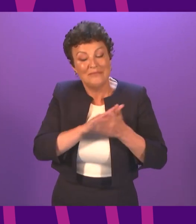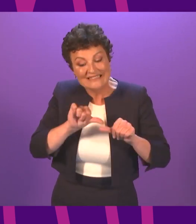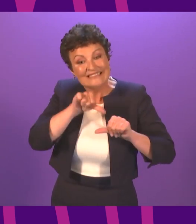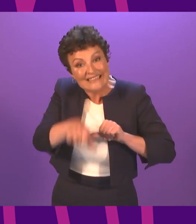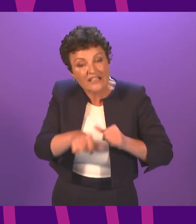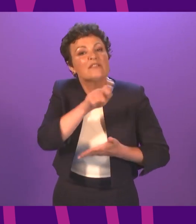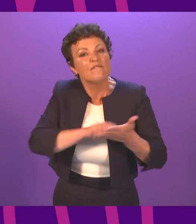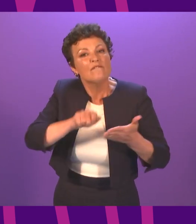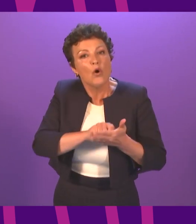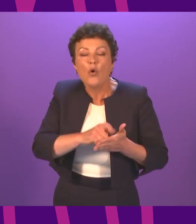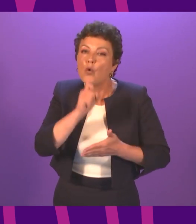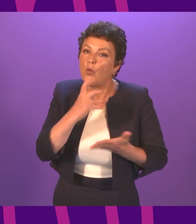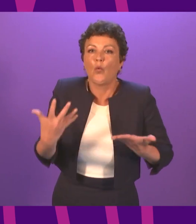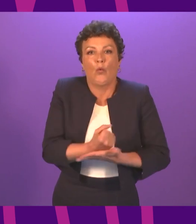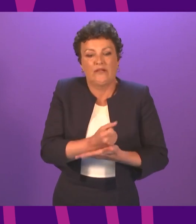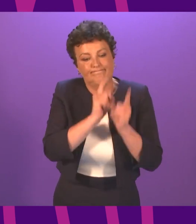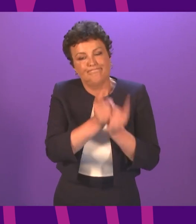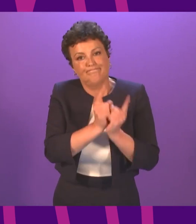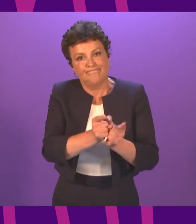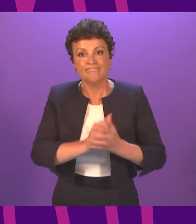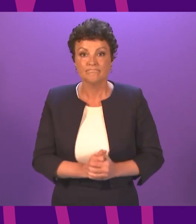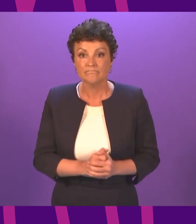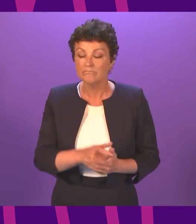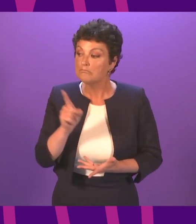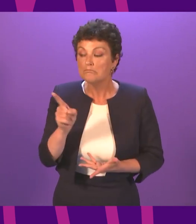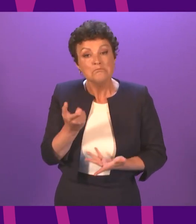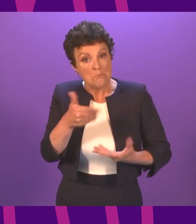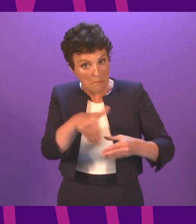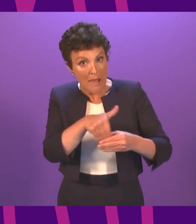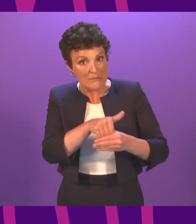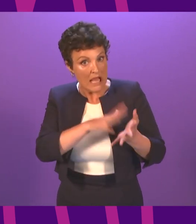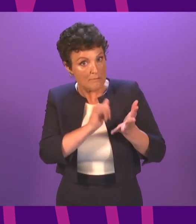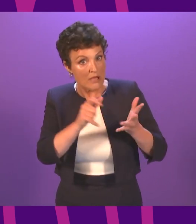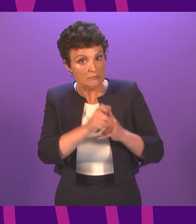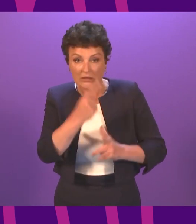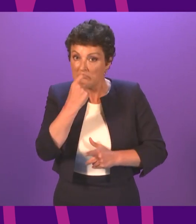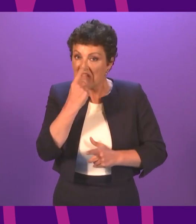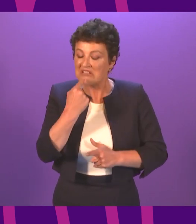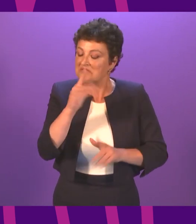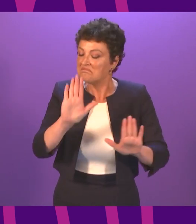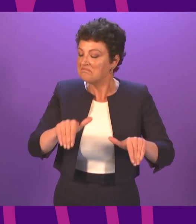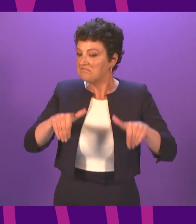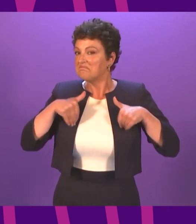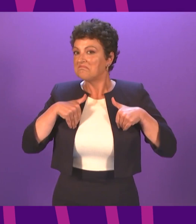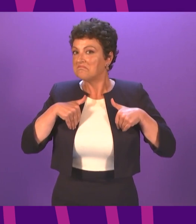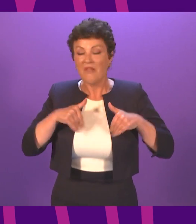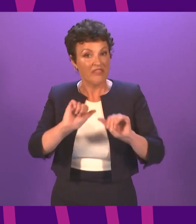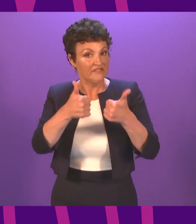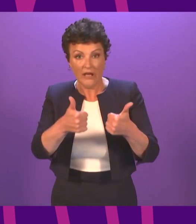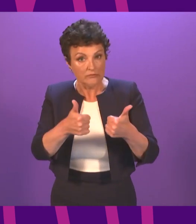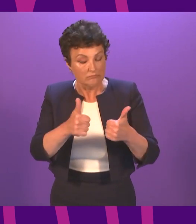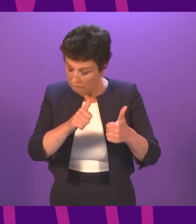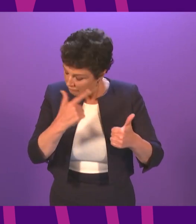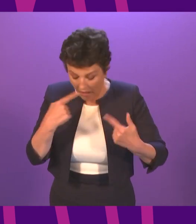of the candidates to be elected. Members may wish to record an abstention, and no account of those votes will be taken in